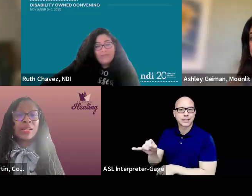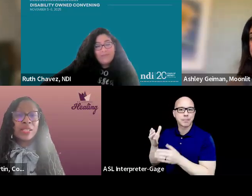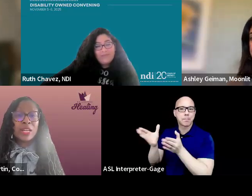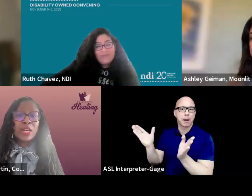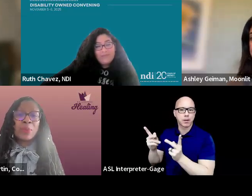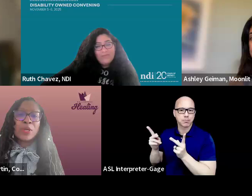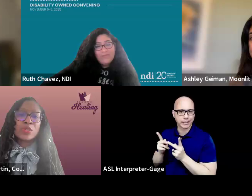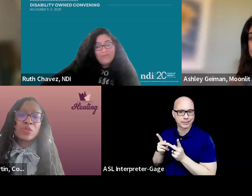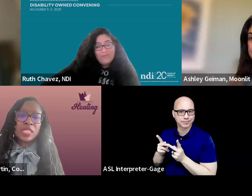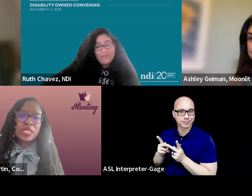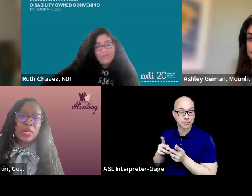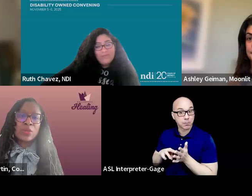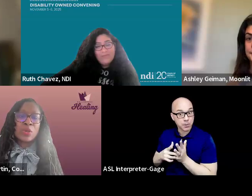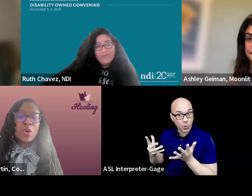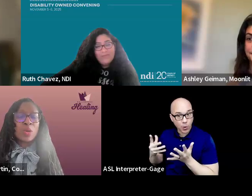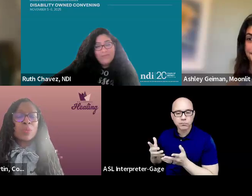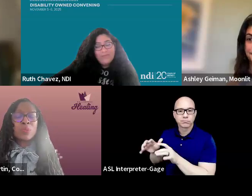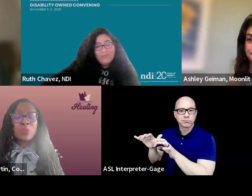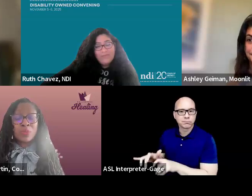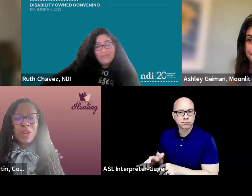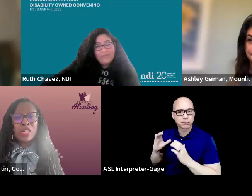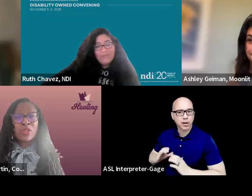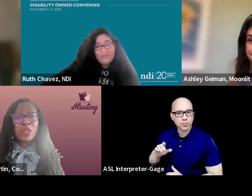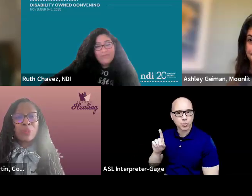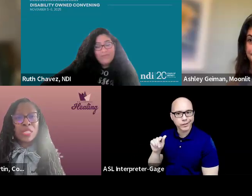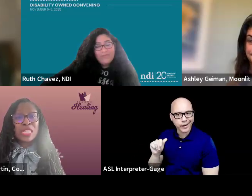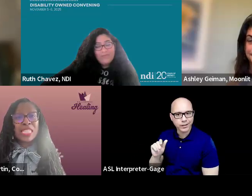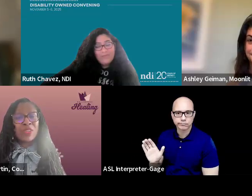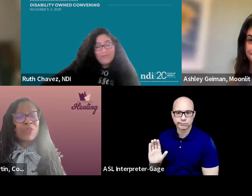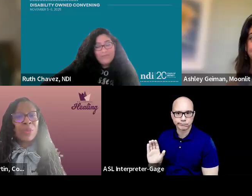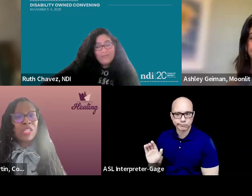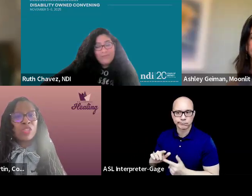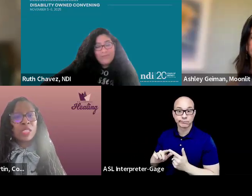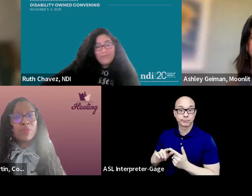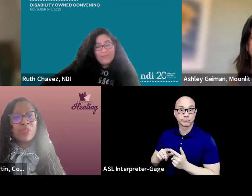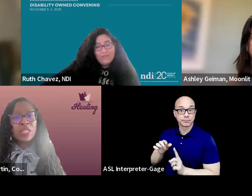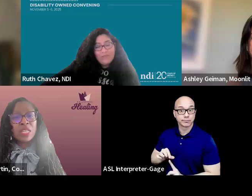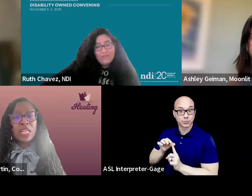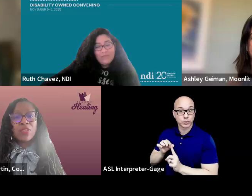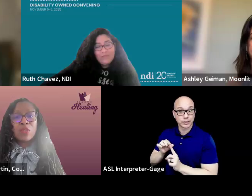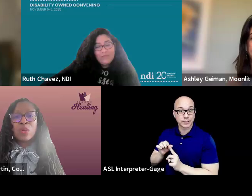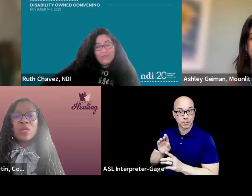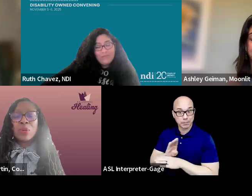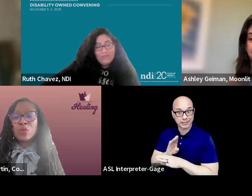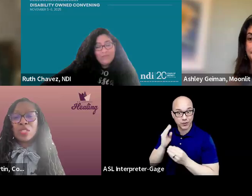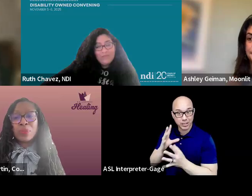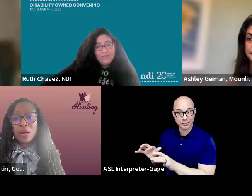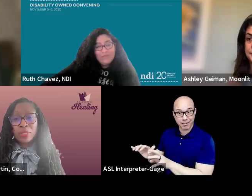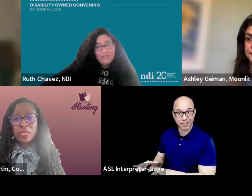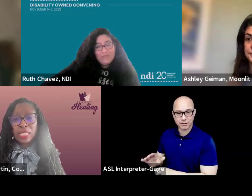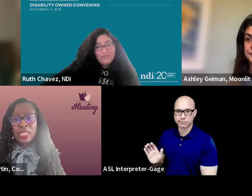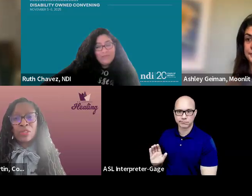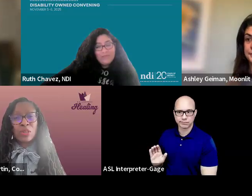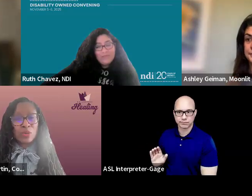customer data, personal details, or proprietary business information. If you wouldn't post